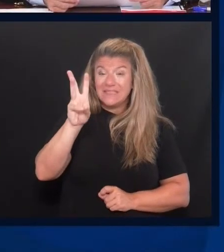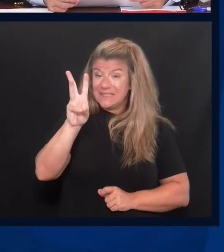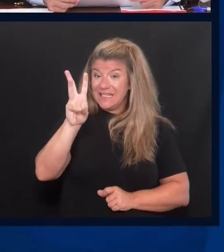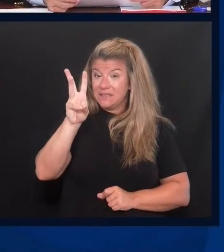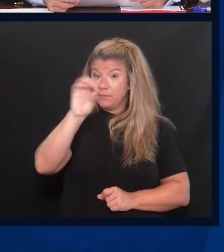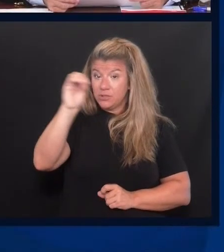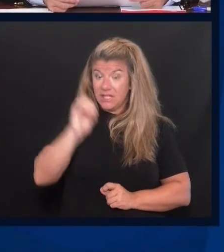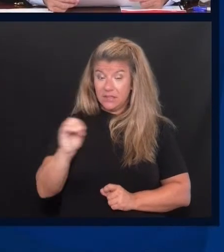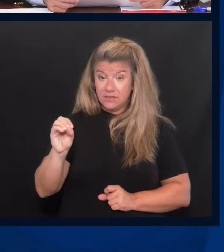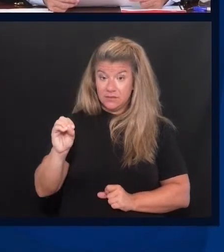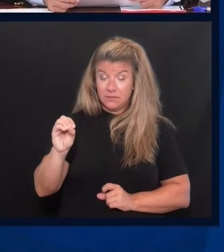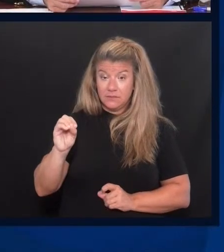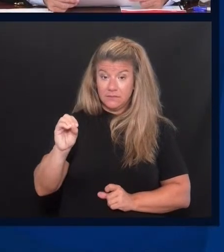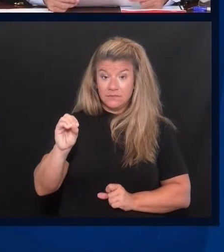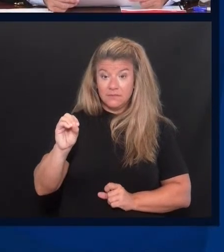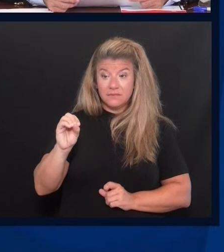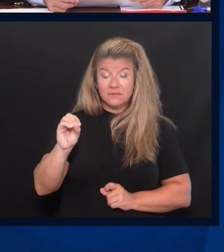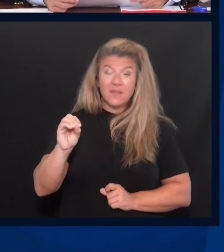84.6%,